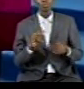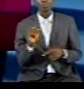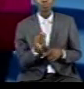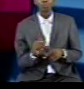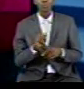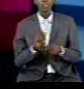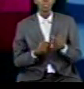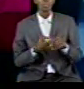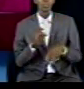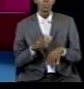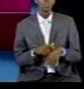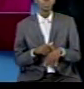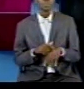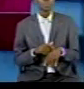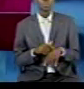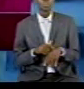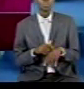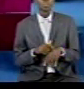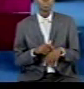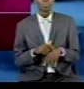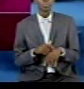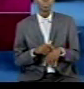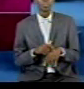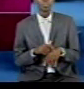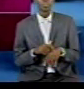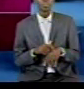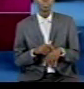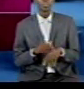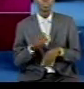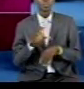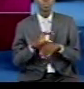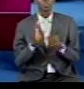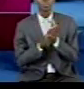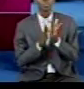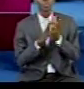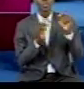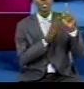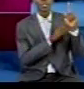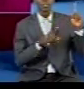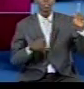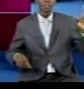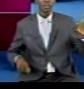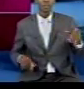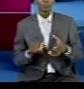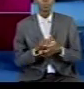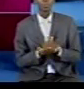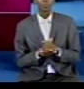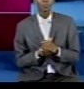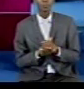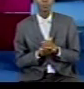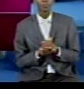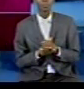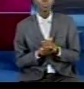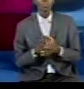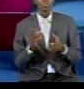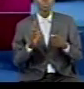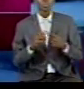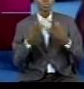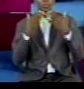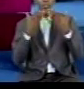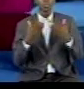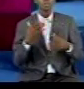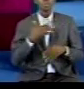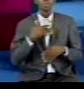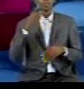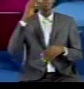testimony. Church, praise the Lord. I want to thank my God for what